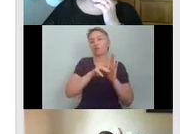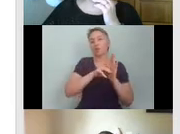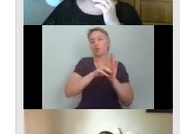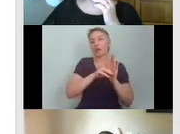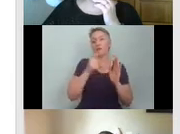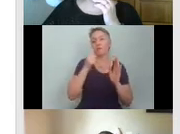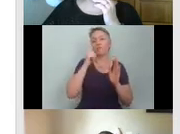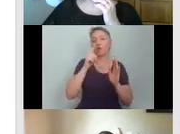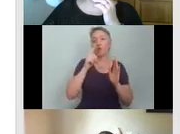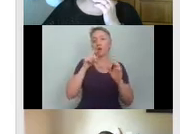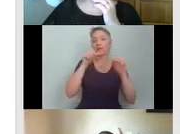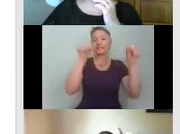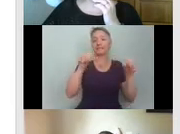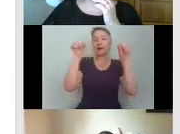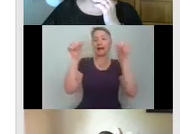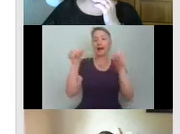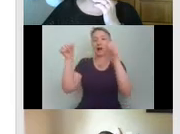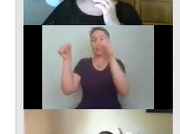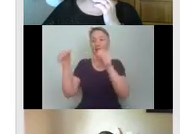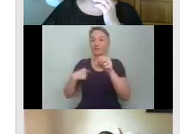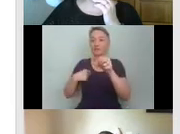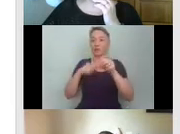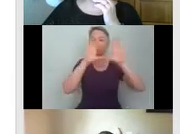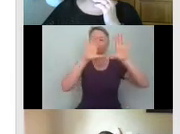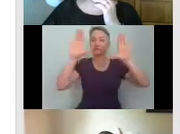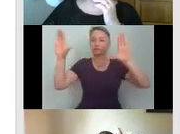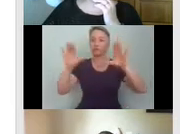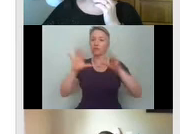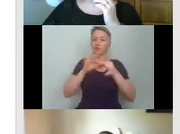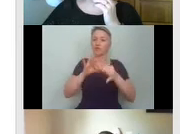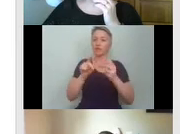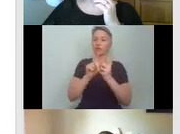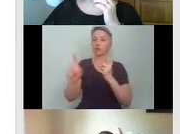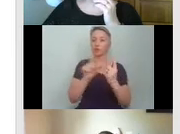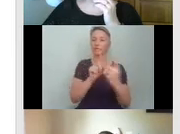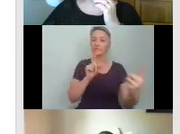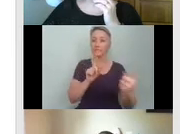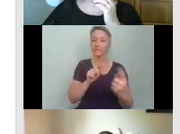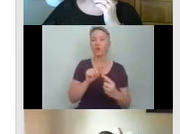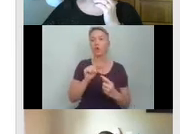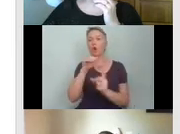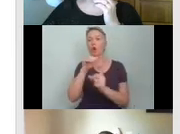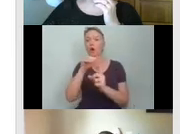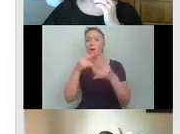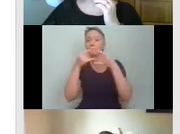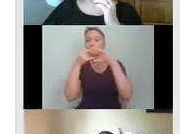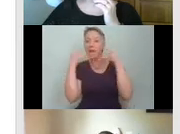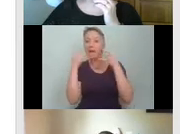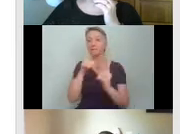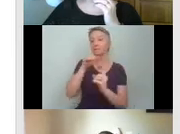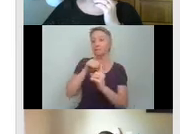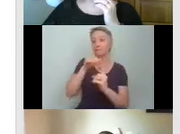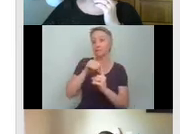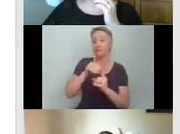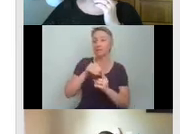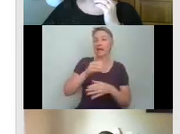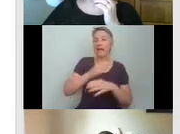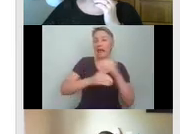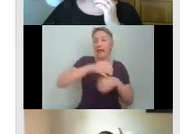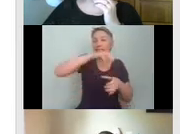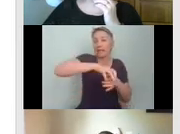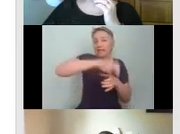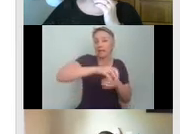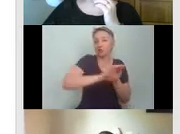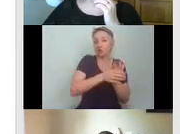signage that we're putting up about social distancing, wear your mask, use hand sanitizers, where hand sanitizer is